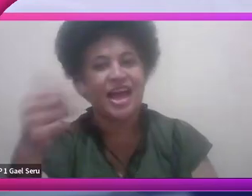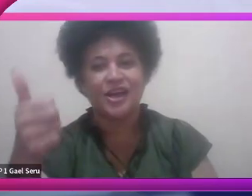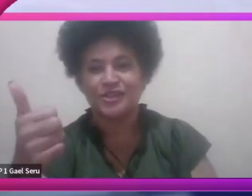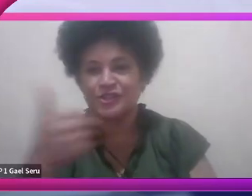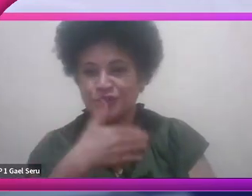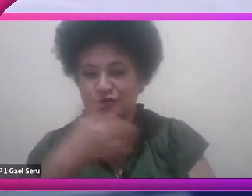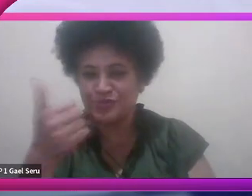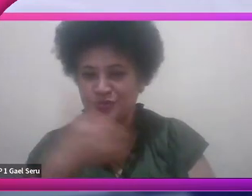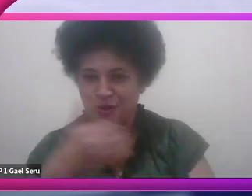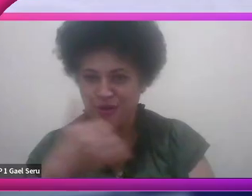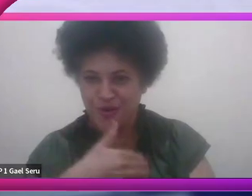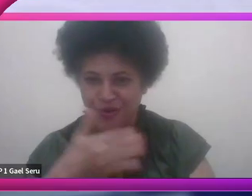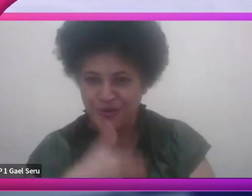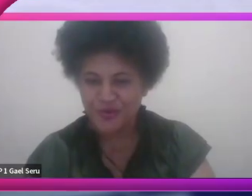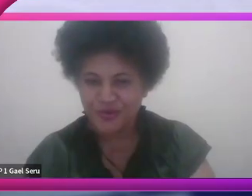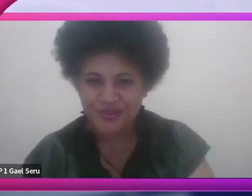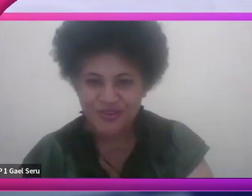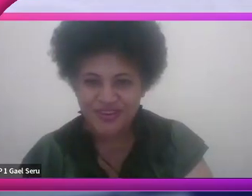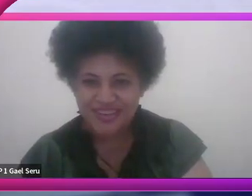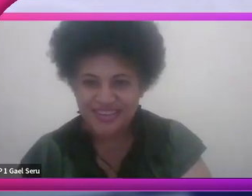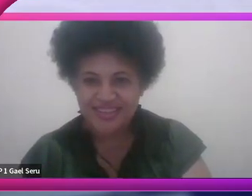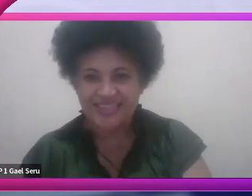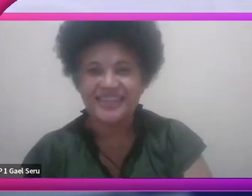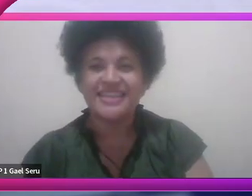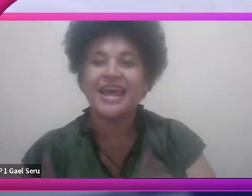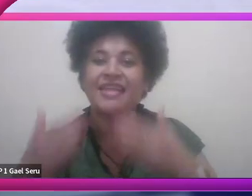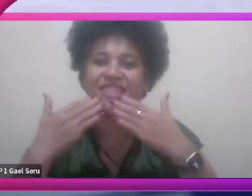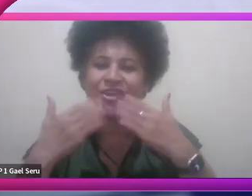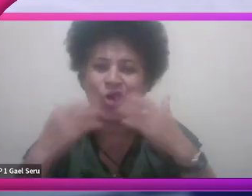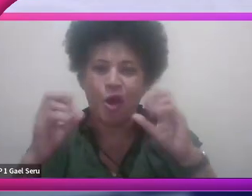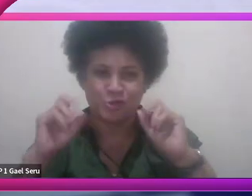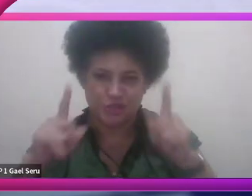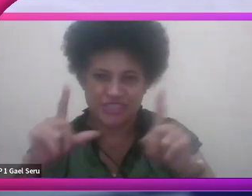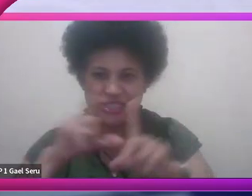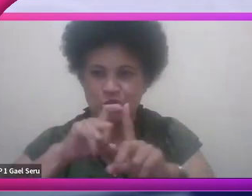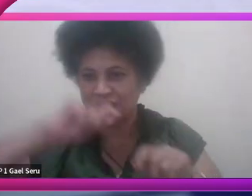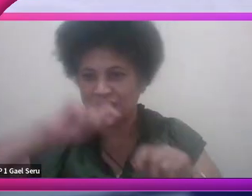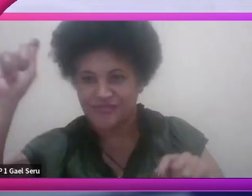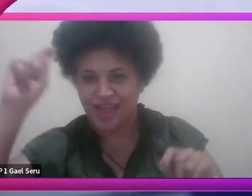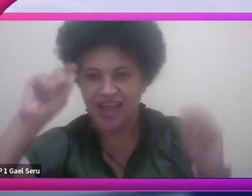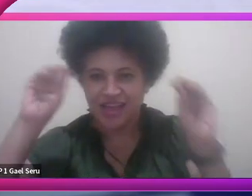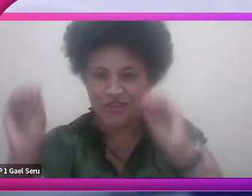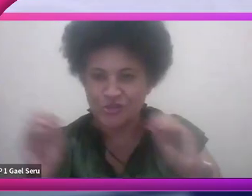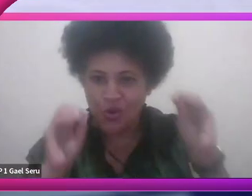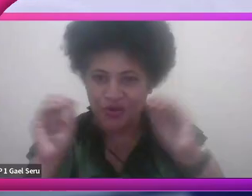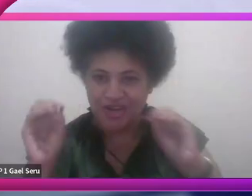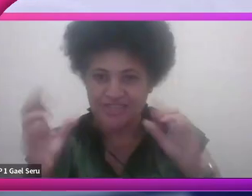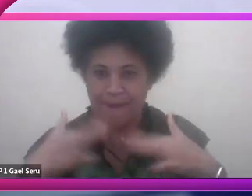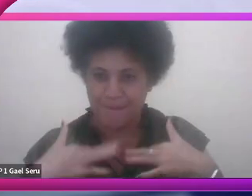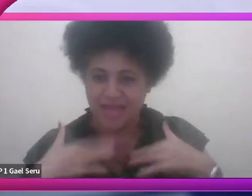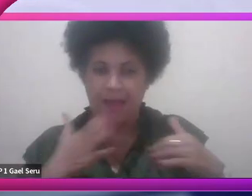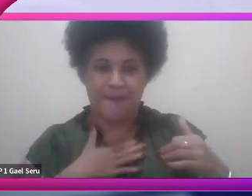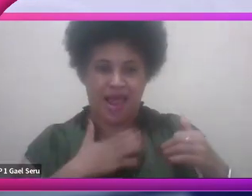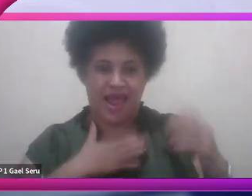everyone. And first of all, I would like to thank you for opportunity to the DIVA to organize this and allow me and my team to